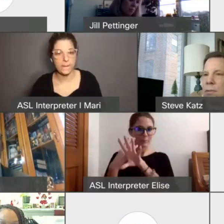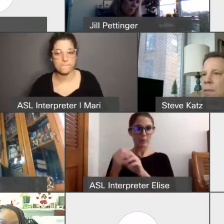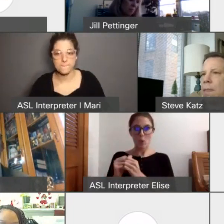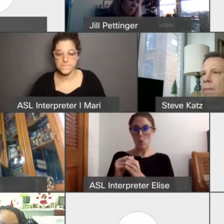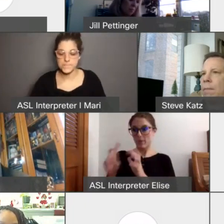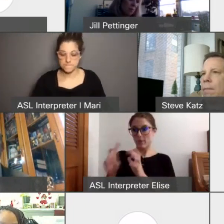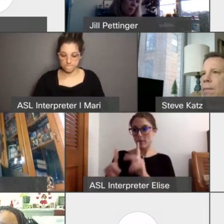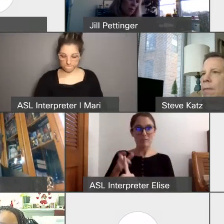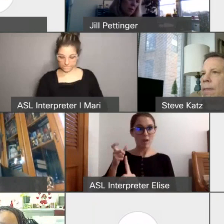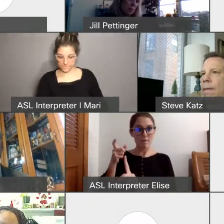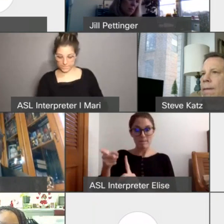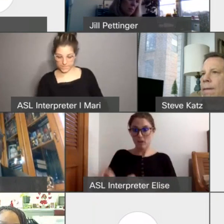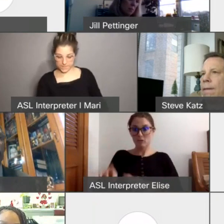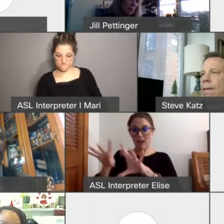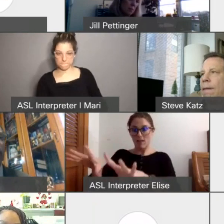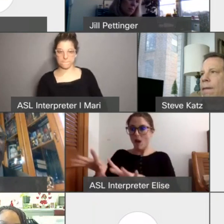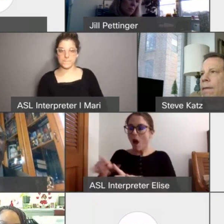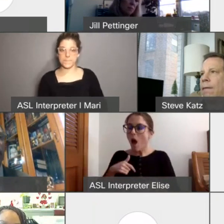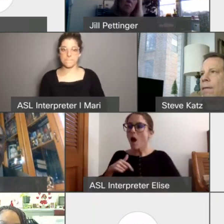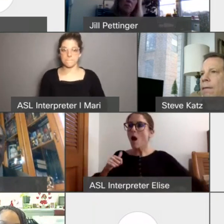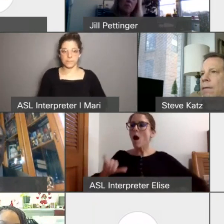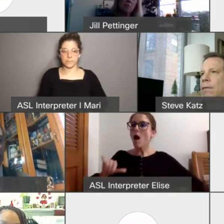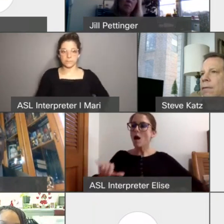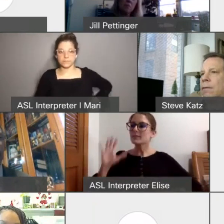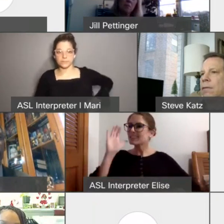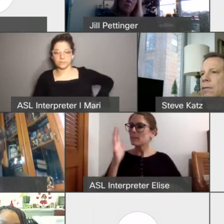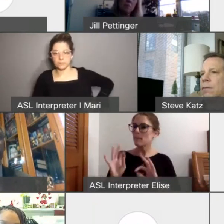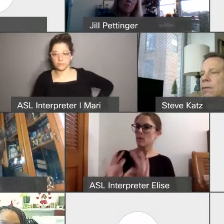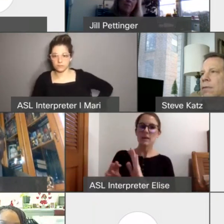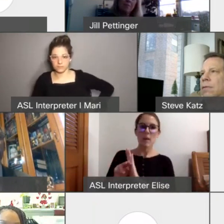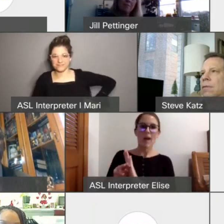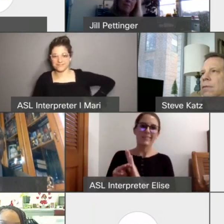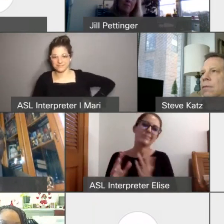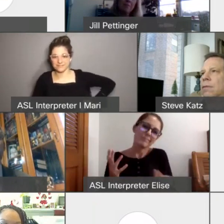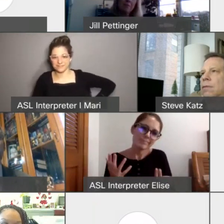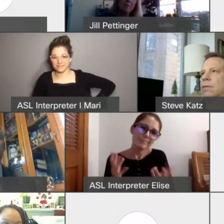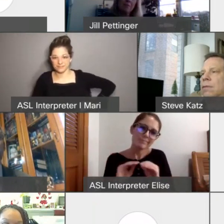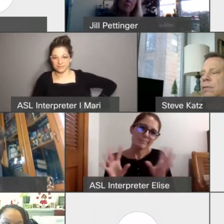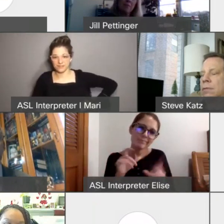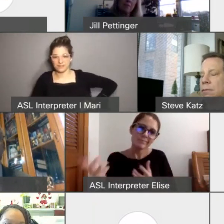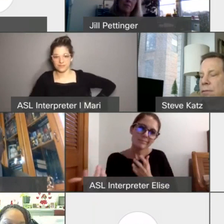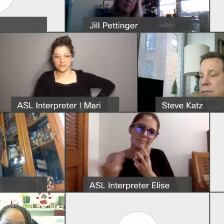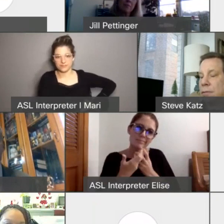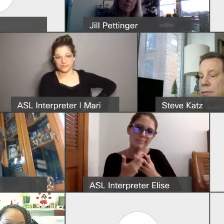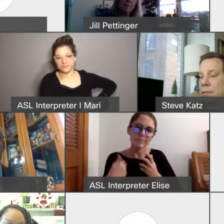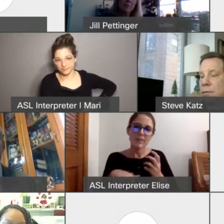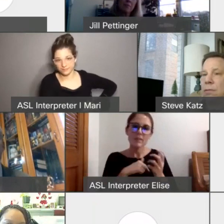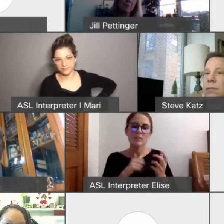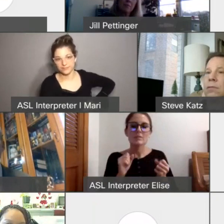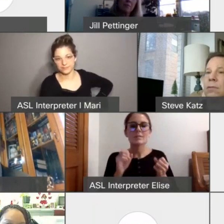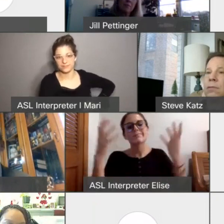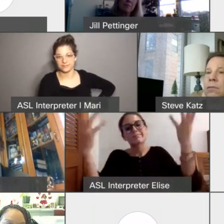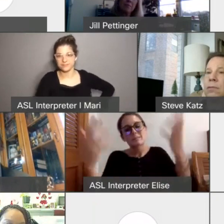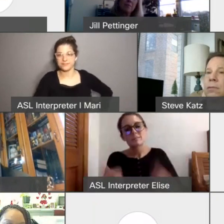like a perfect model. But of course, it was a little impractical for us. So that's my contribution